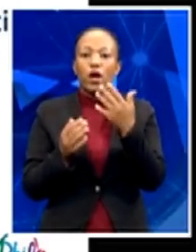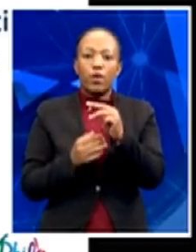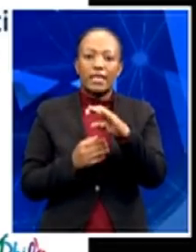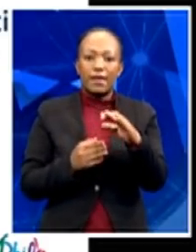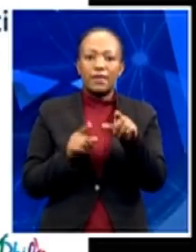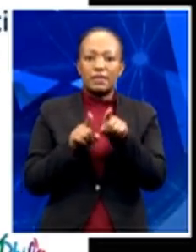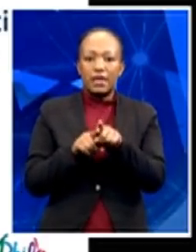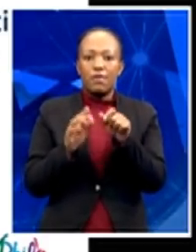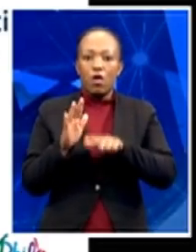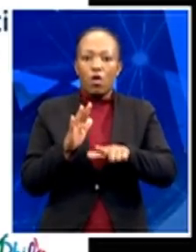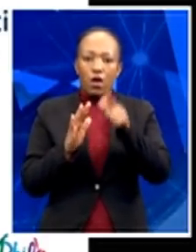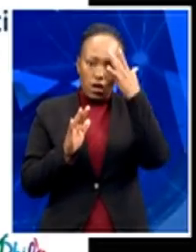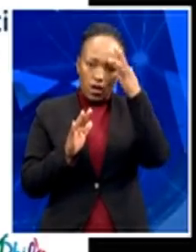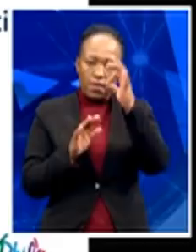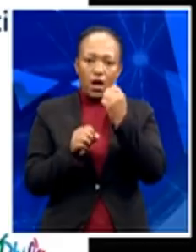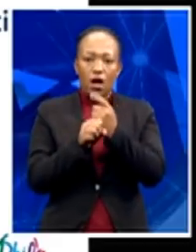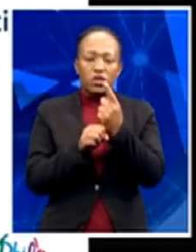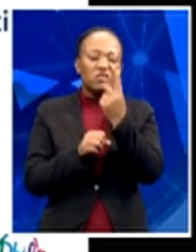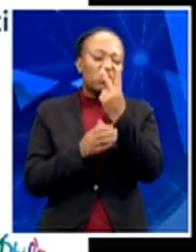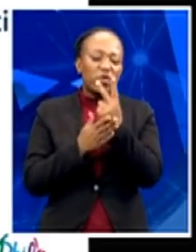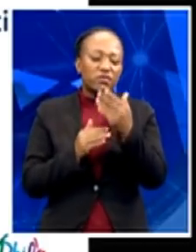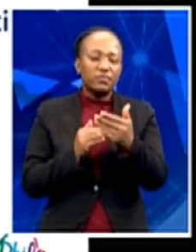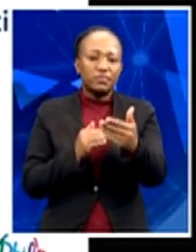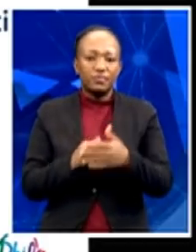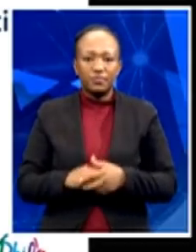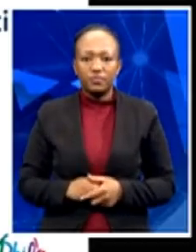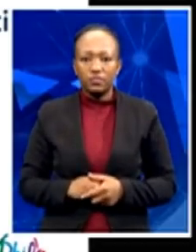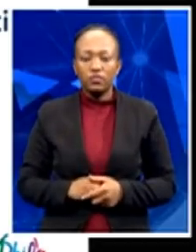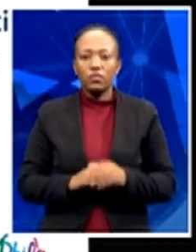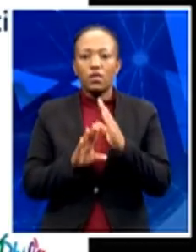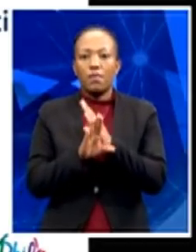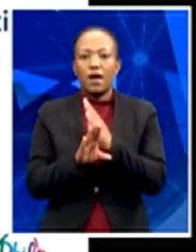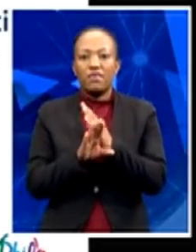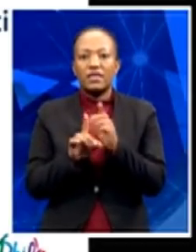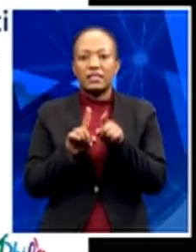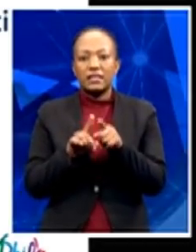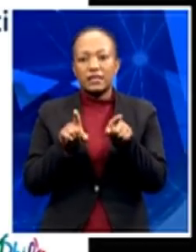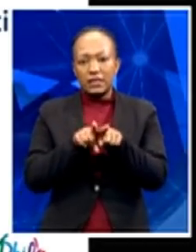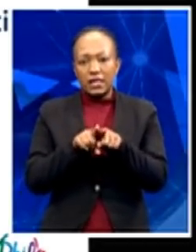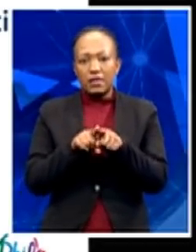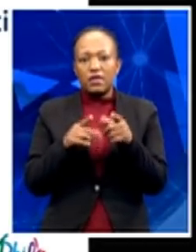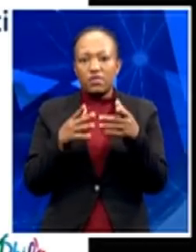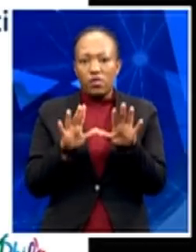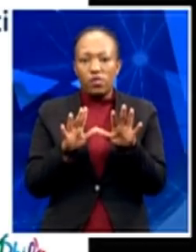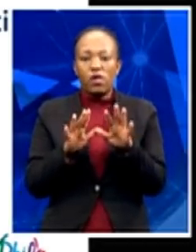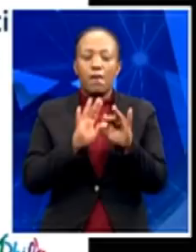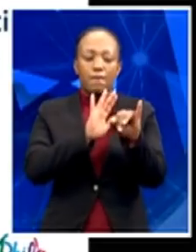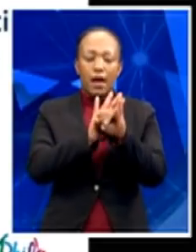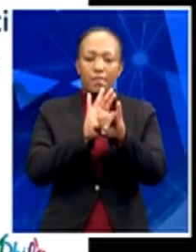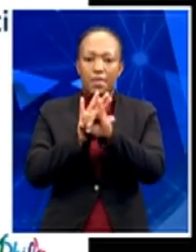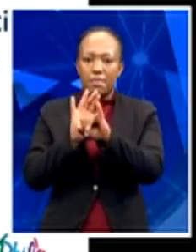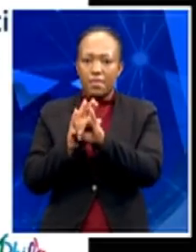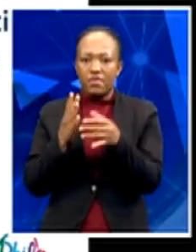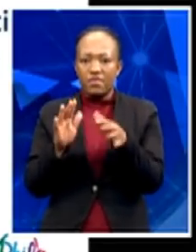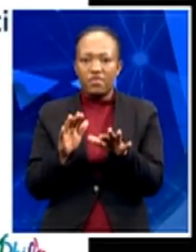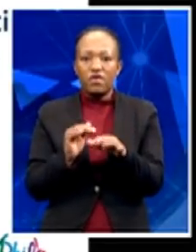next 2 weeks. In the private sector, the sites have been identified and are 145,000, and